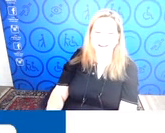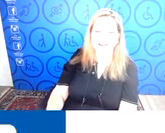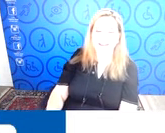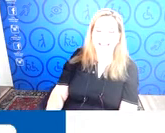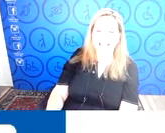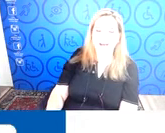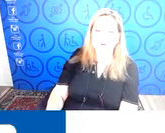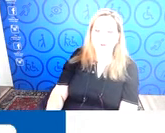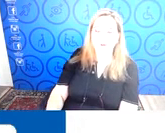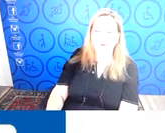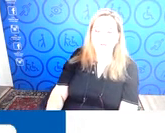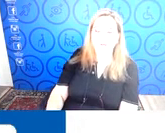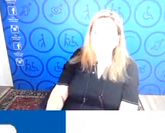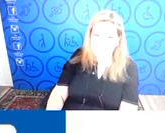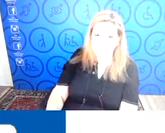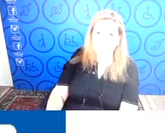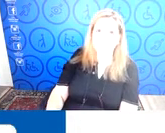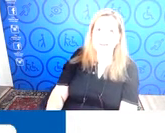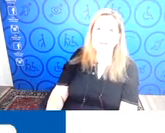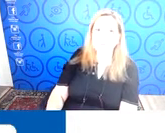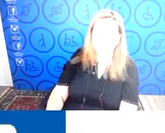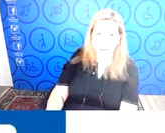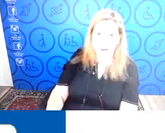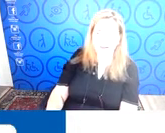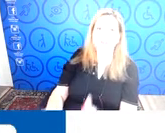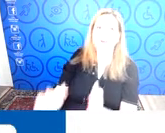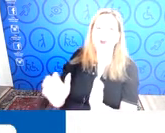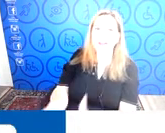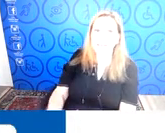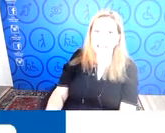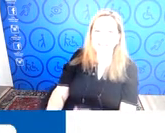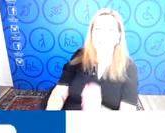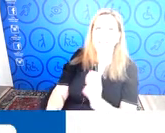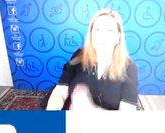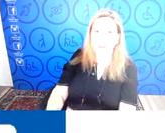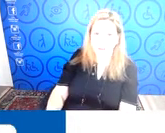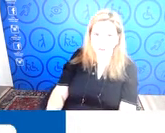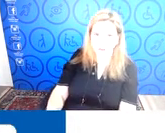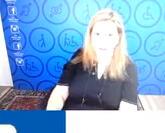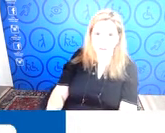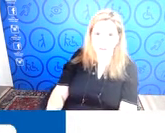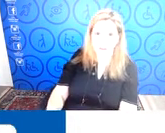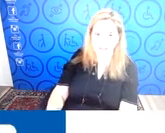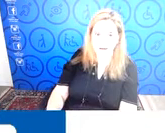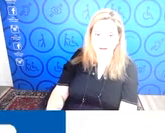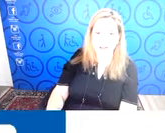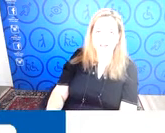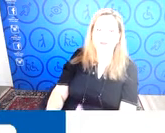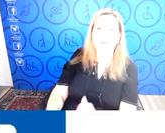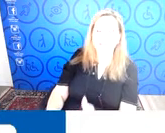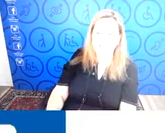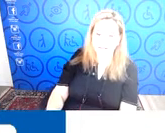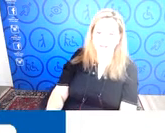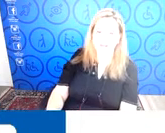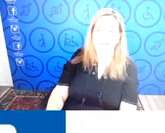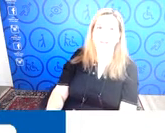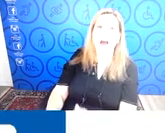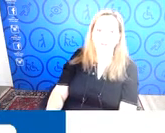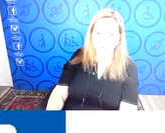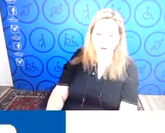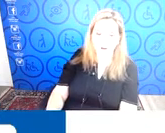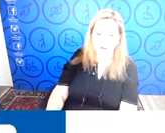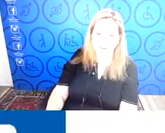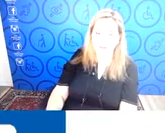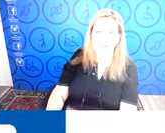idea. Please feel free to contact the speakers that you see here, the presenters, the